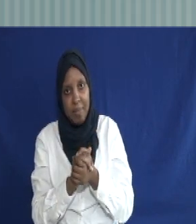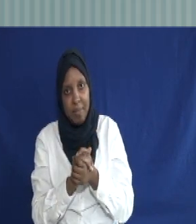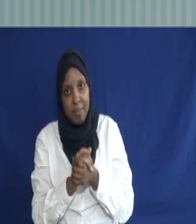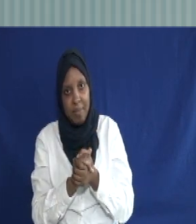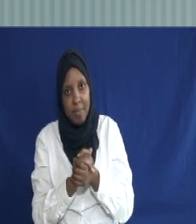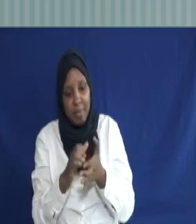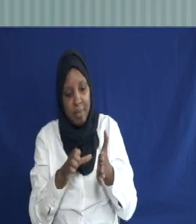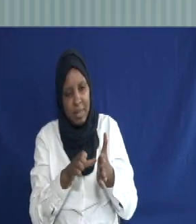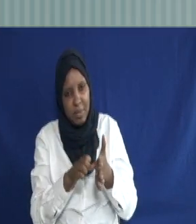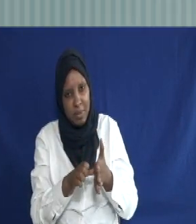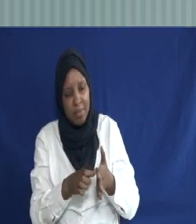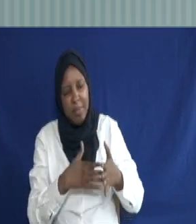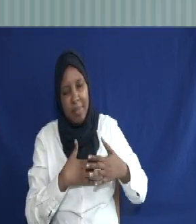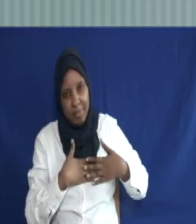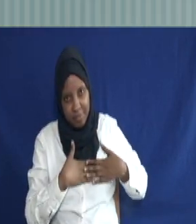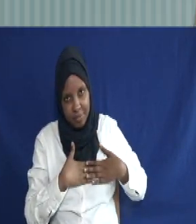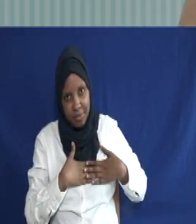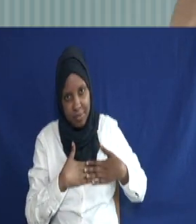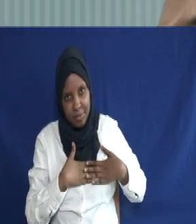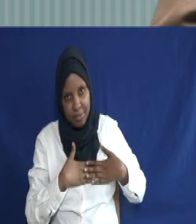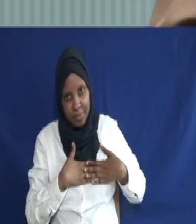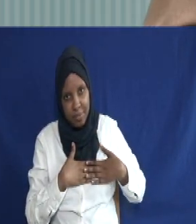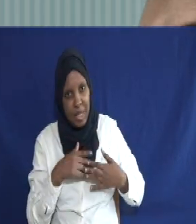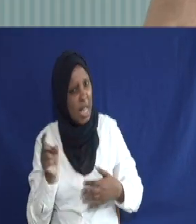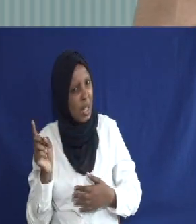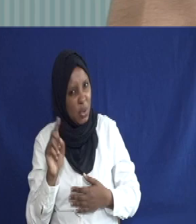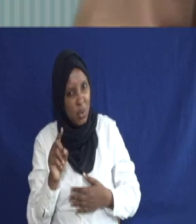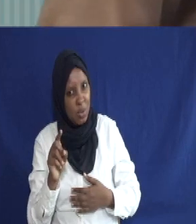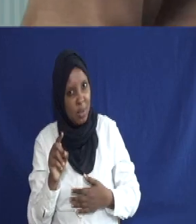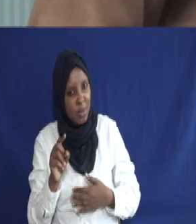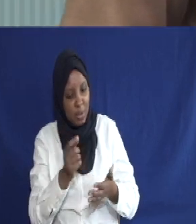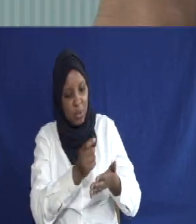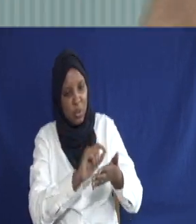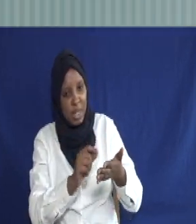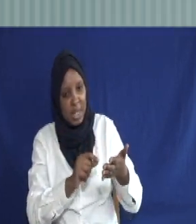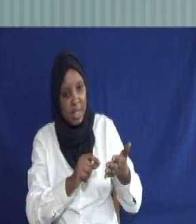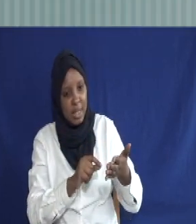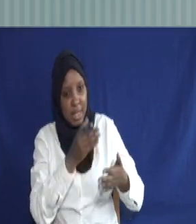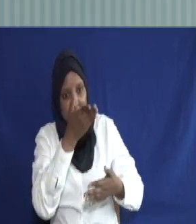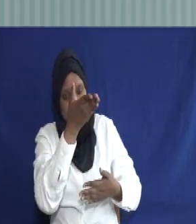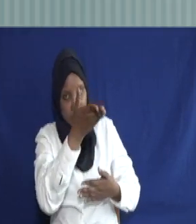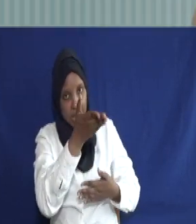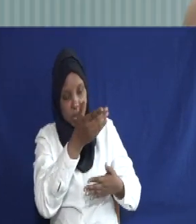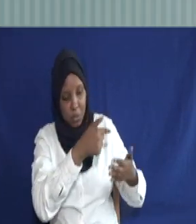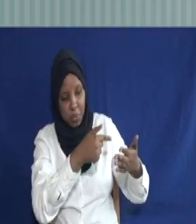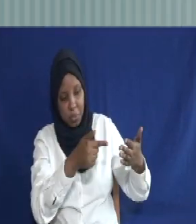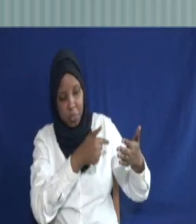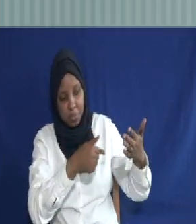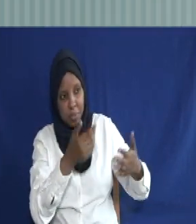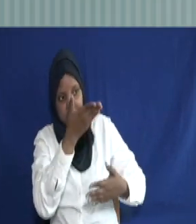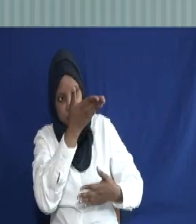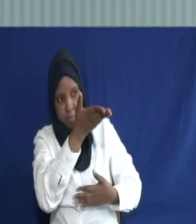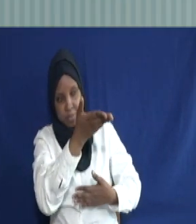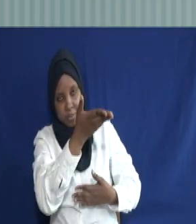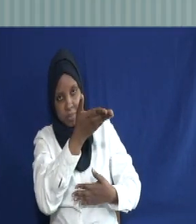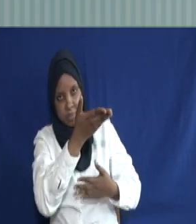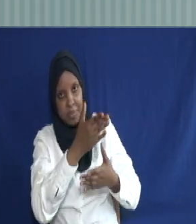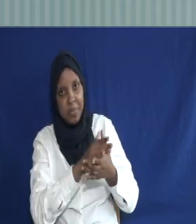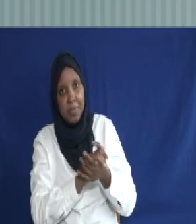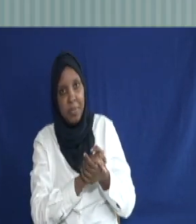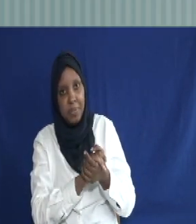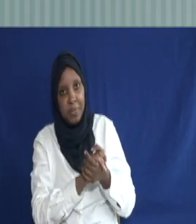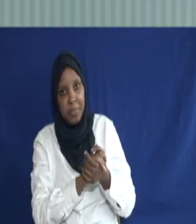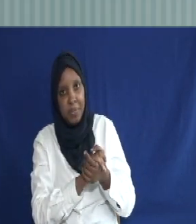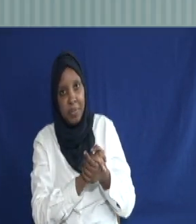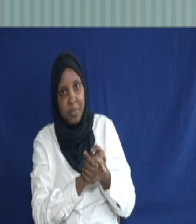pupil, don't forget to copy your questions. Copy the questions. Copy your questions